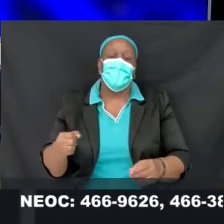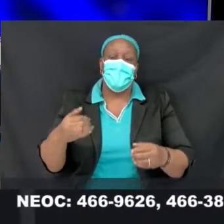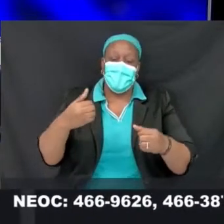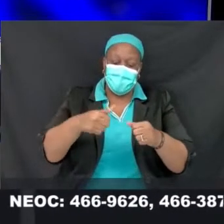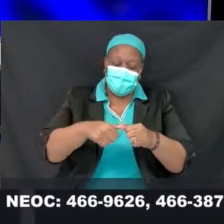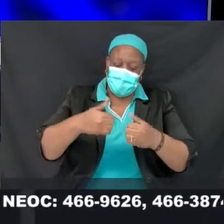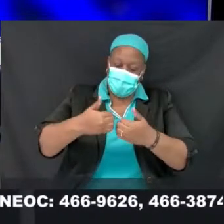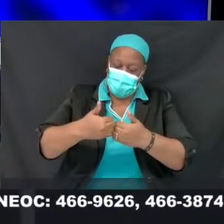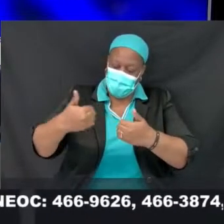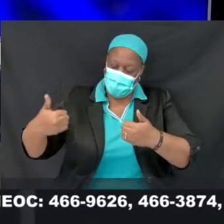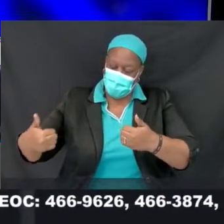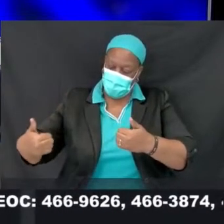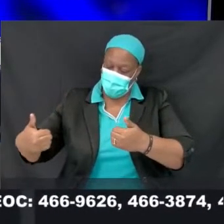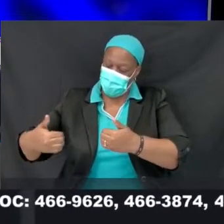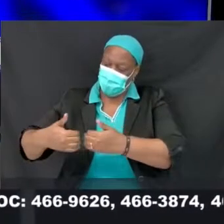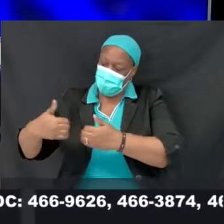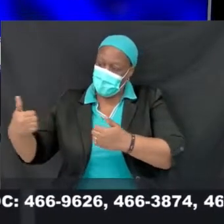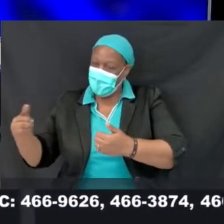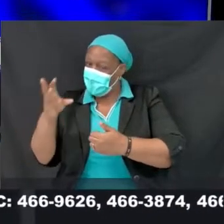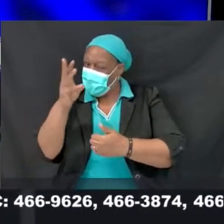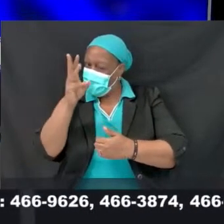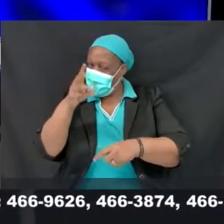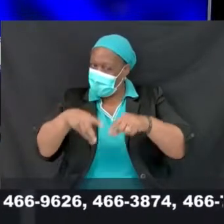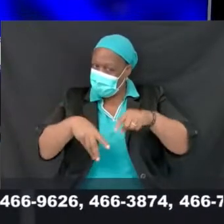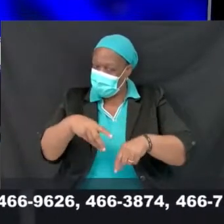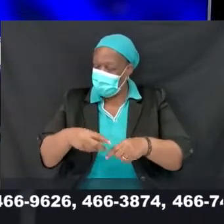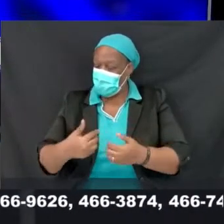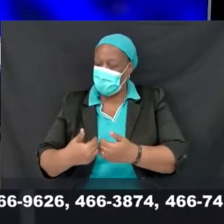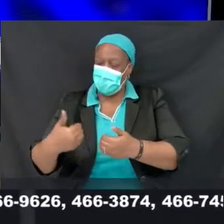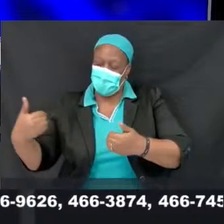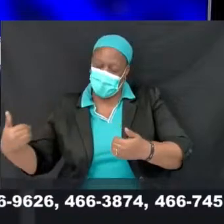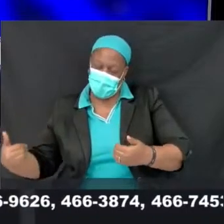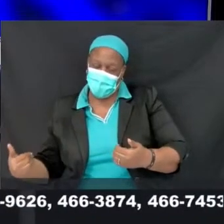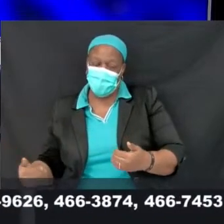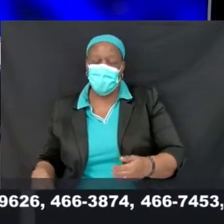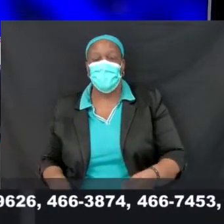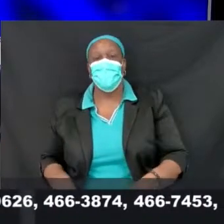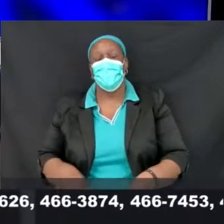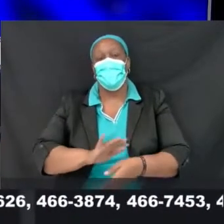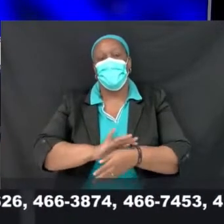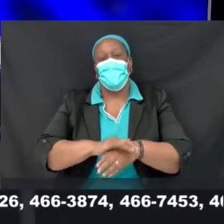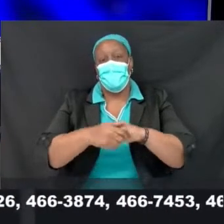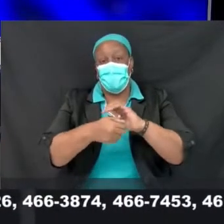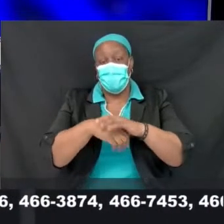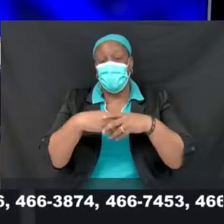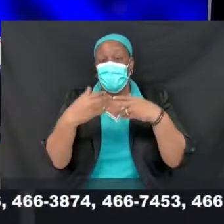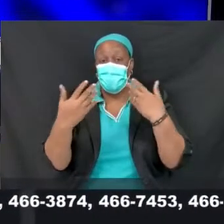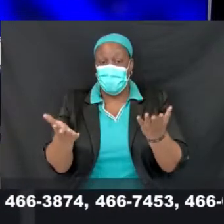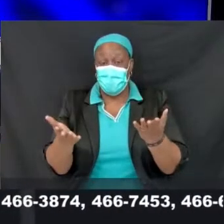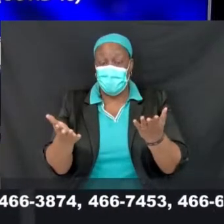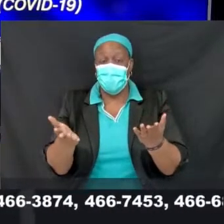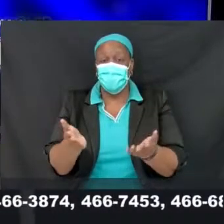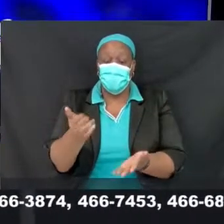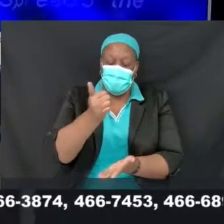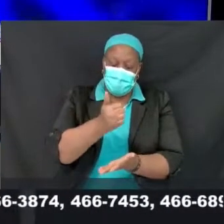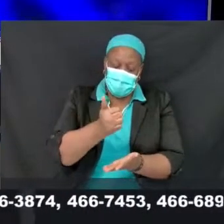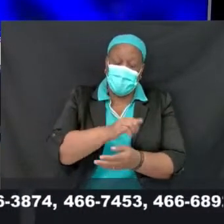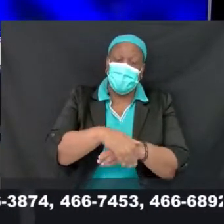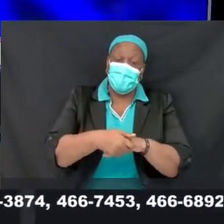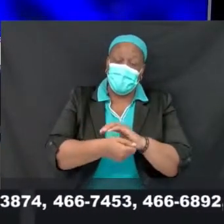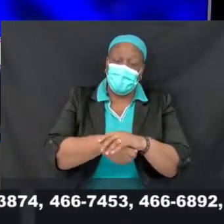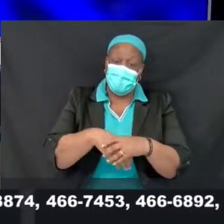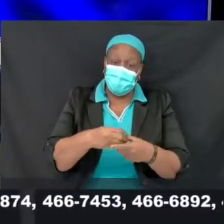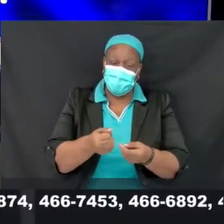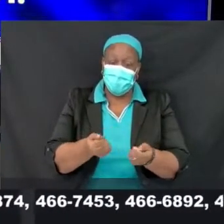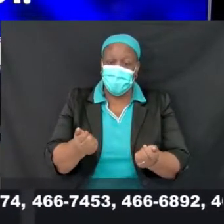physical distance of 6 feet from others, practice good hand hygiene and other sanitization behavior,